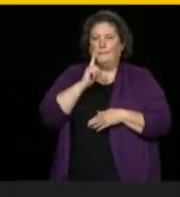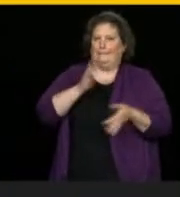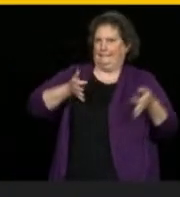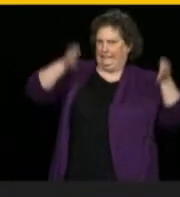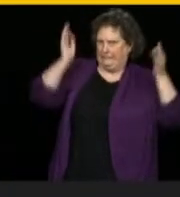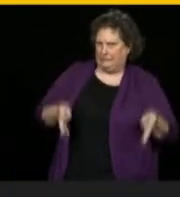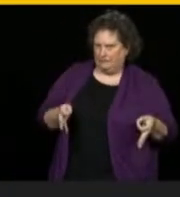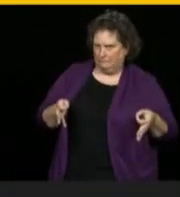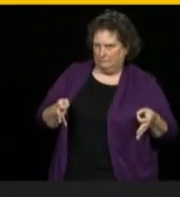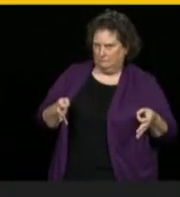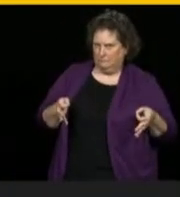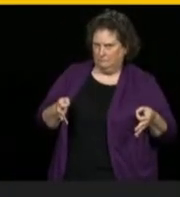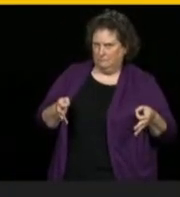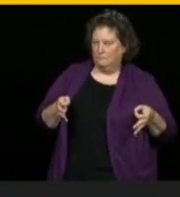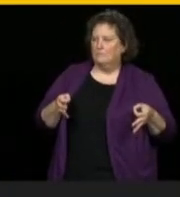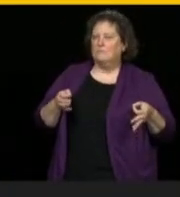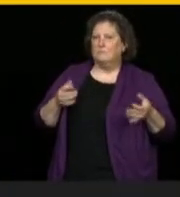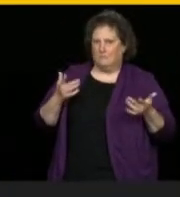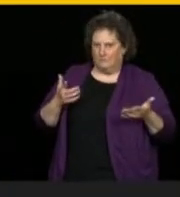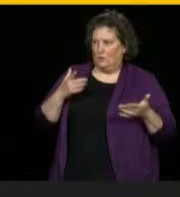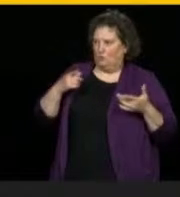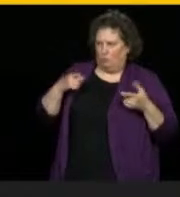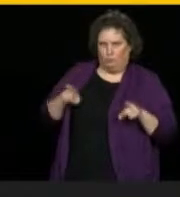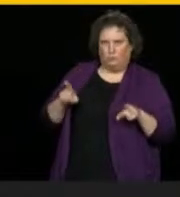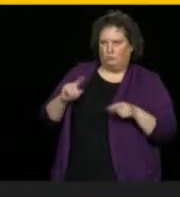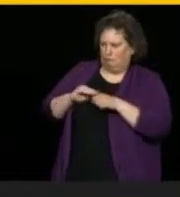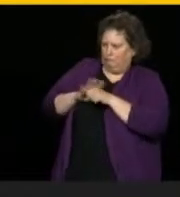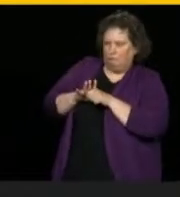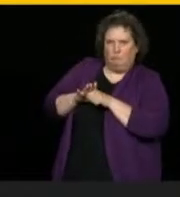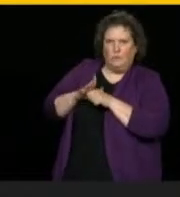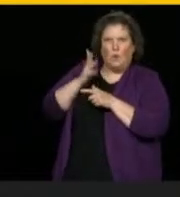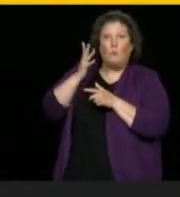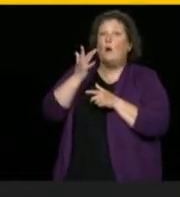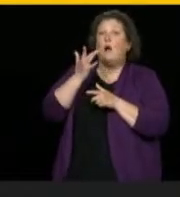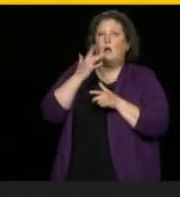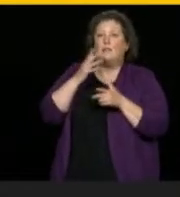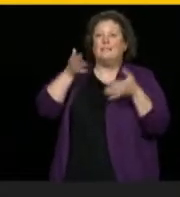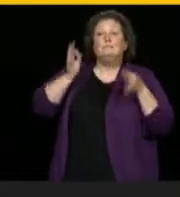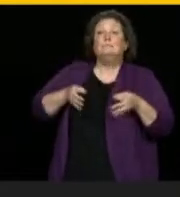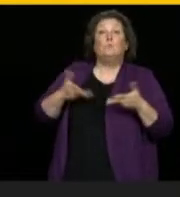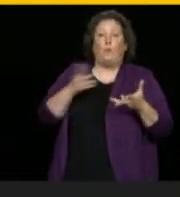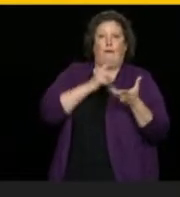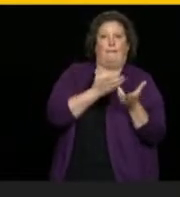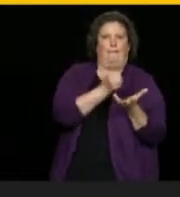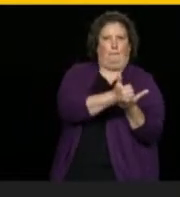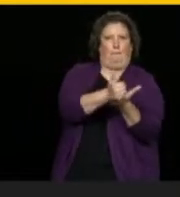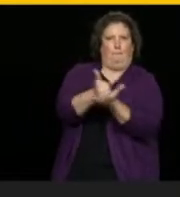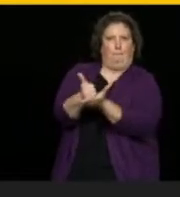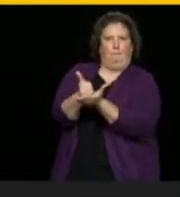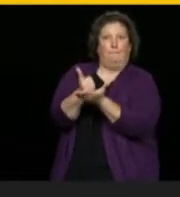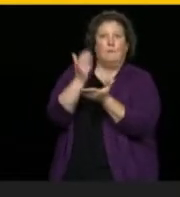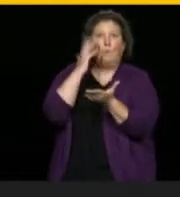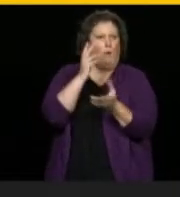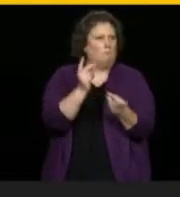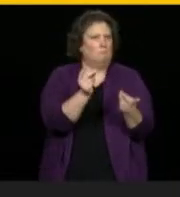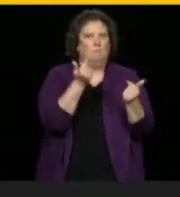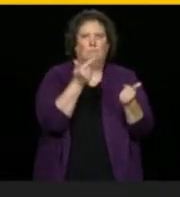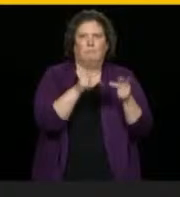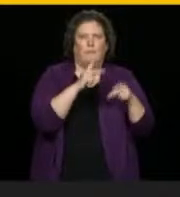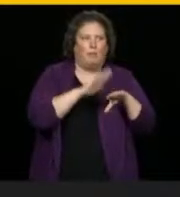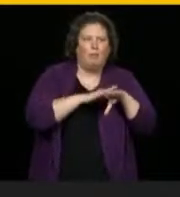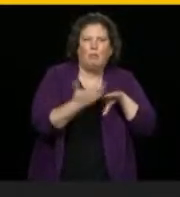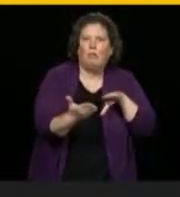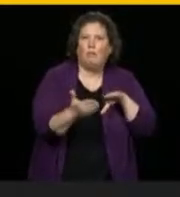pandemic to help Canadians, to recognize that overnight people had lost their jobs, people had suddenly found